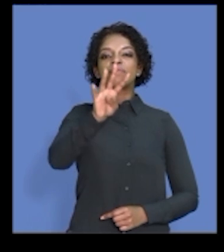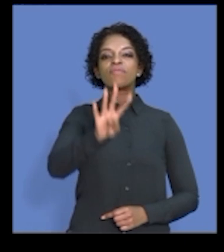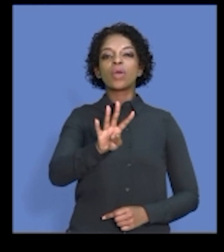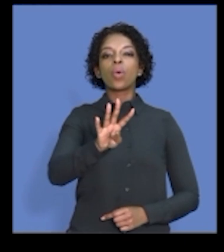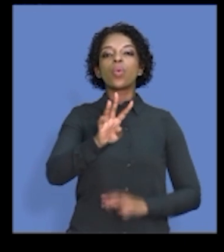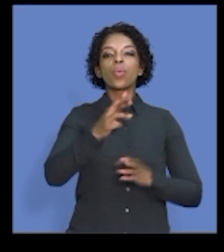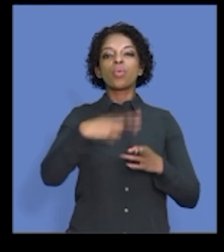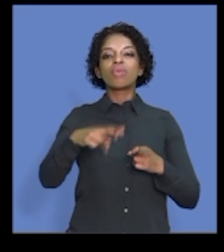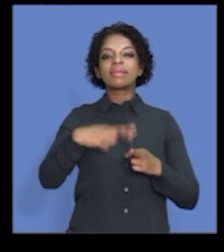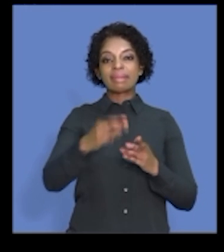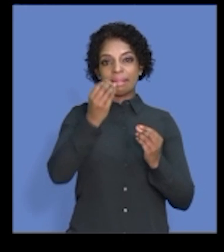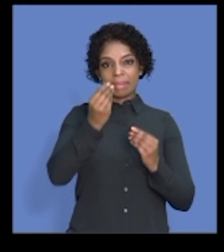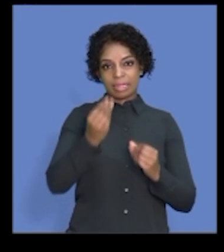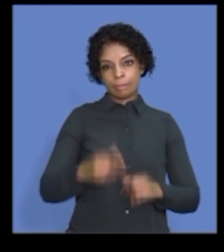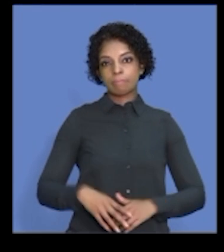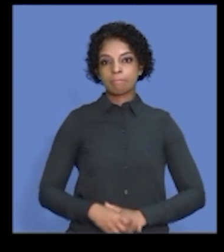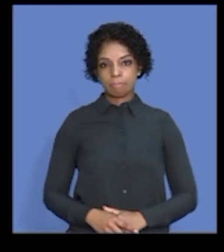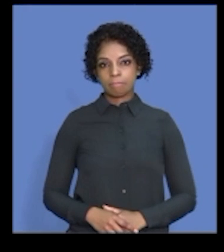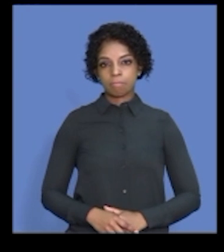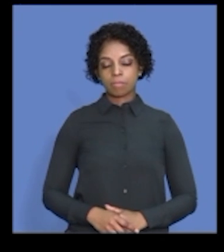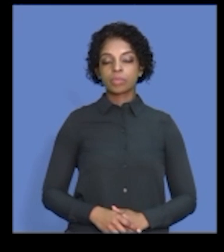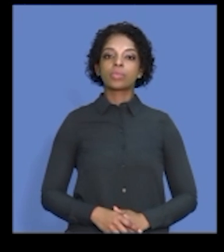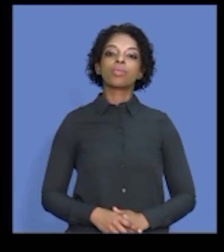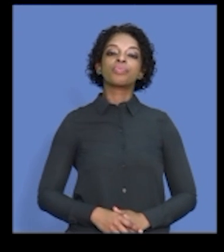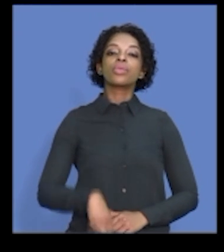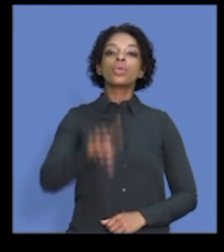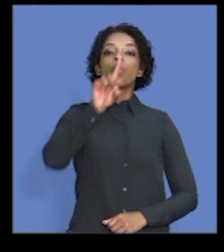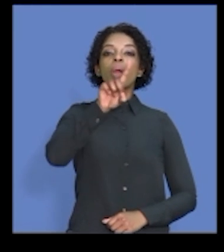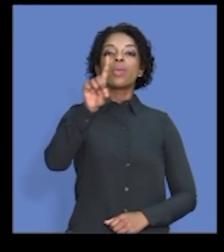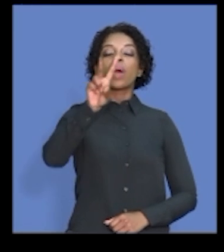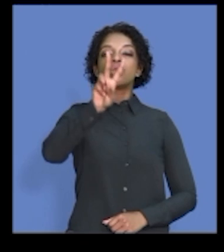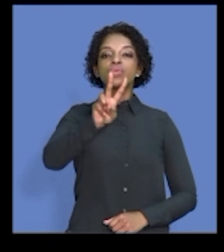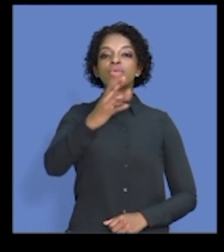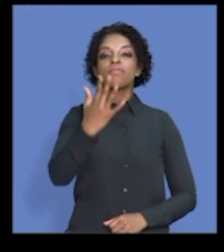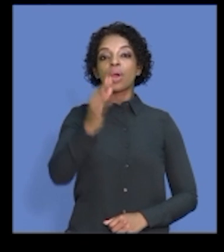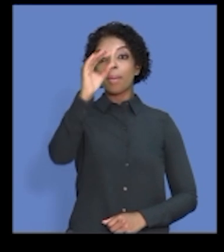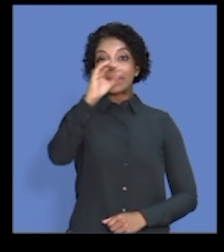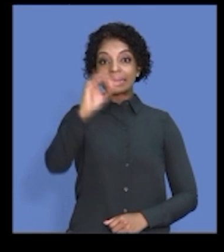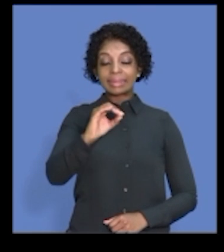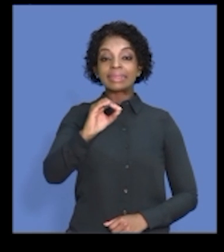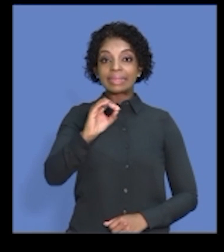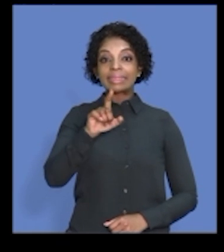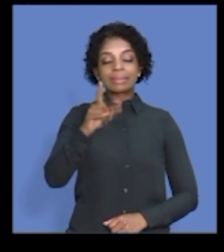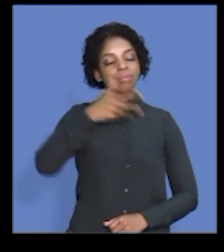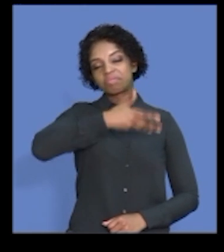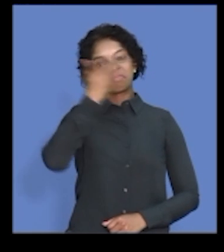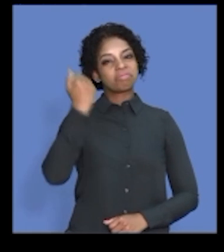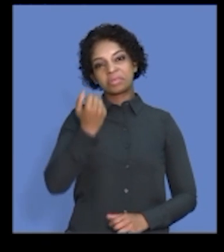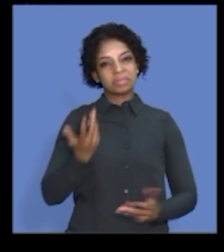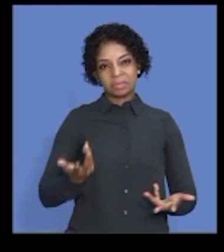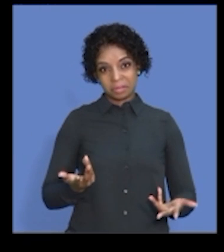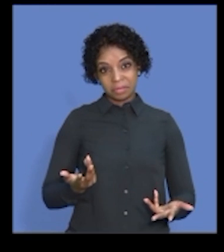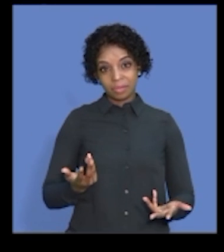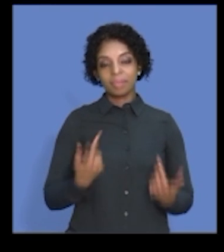126,224. There's my equation. The 112 in terms of percentages is my unknown in terms of